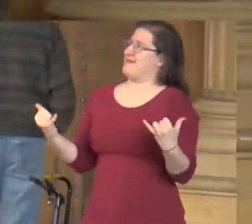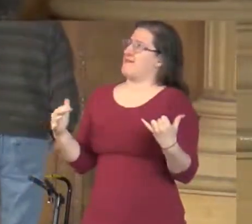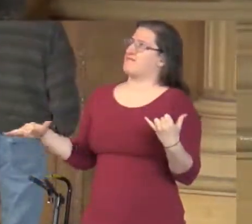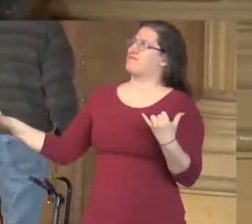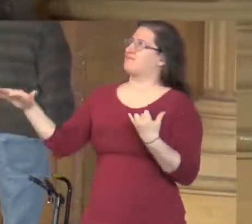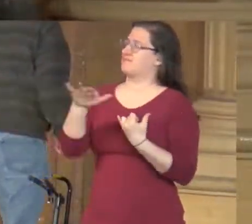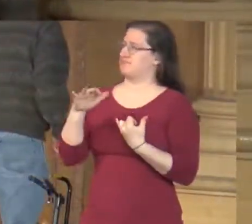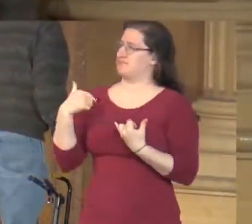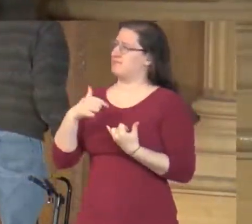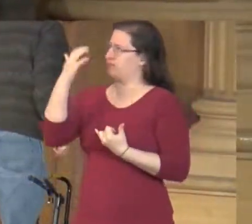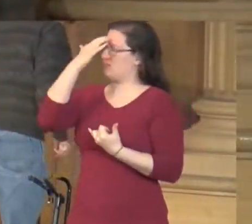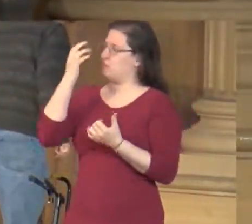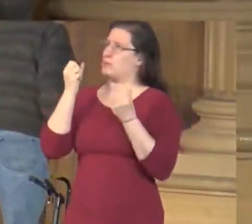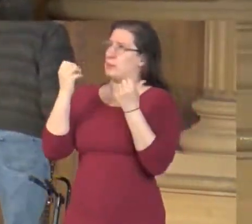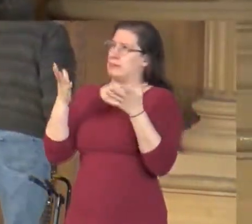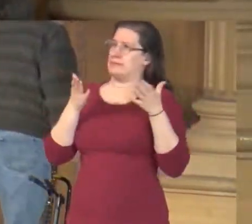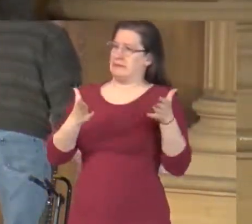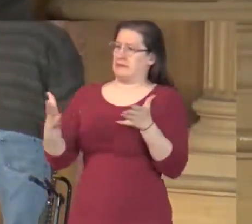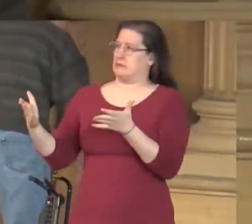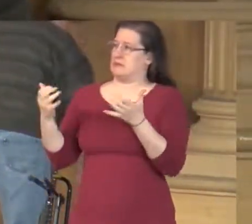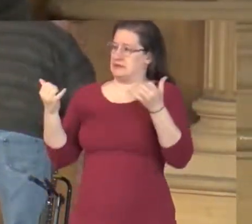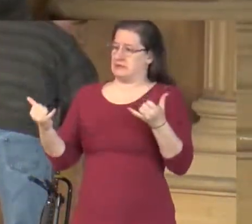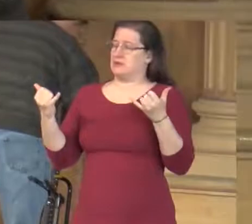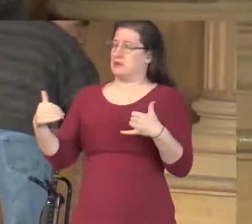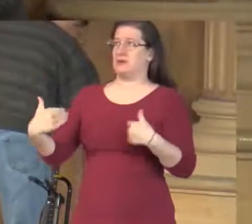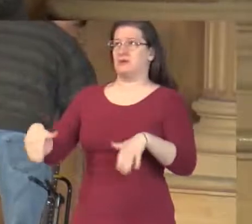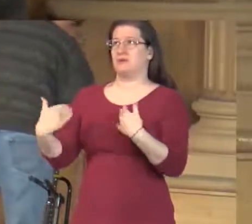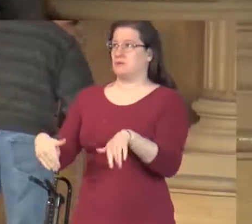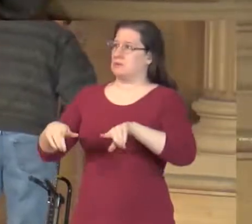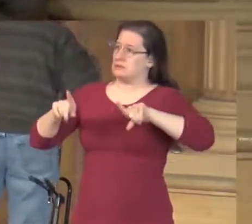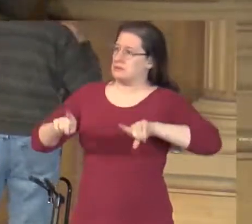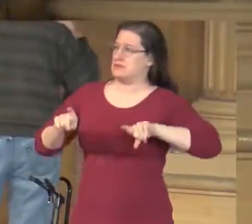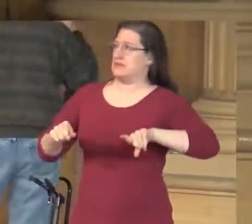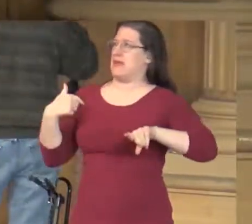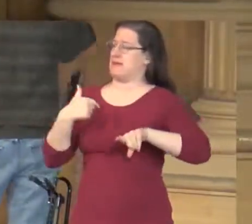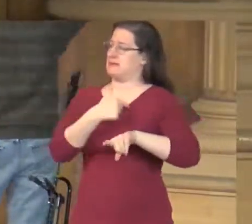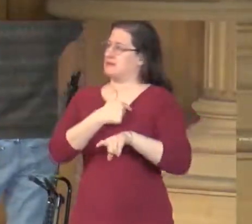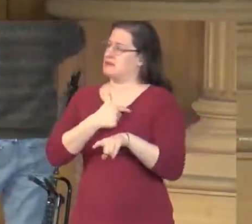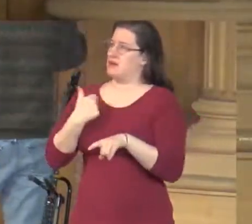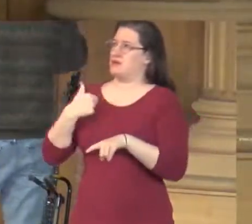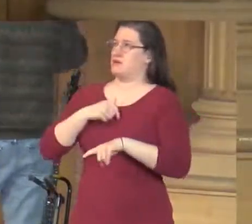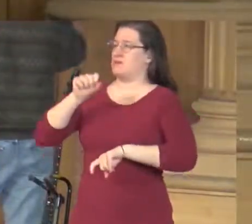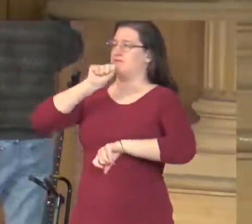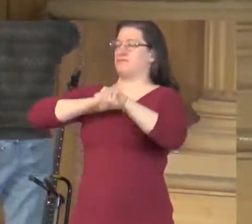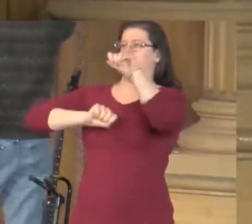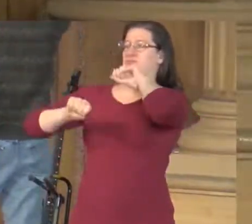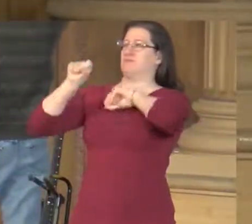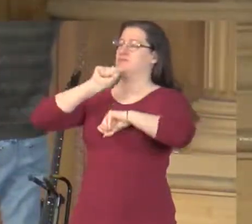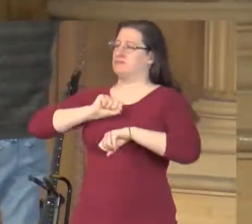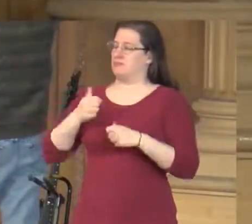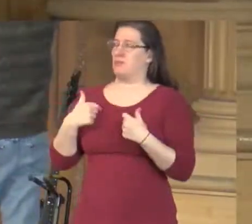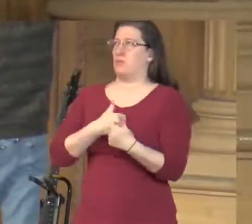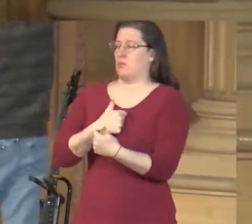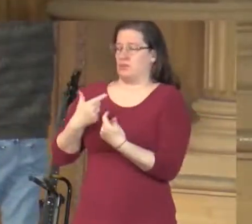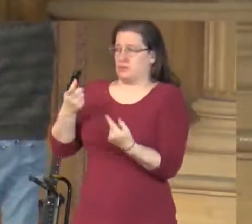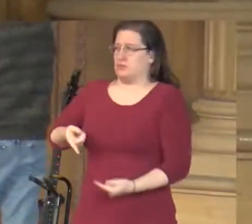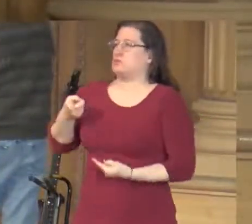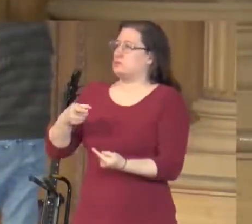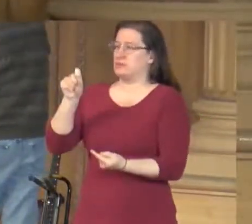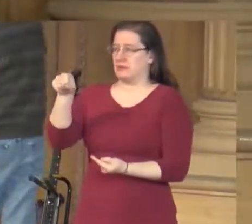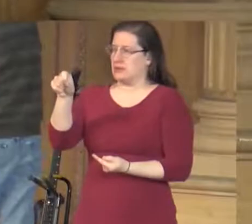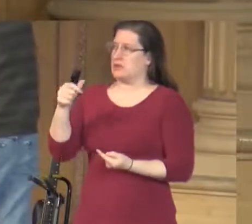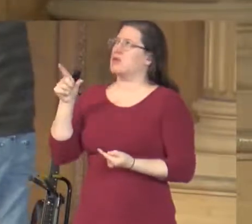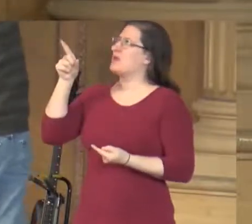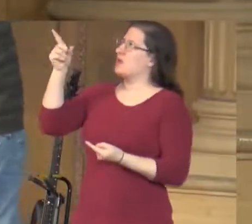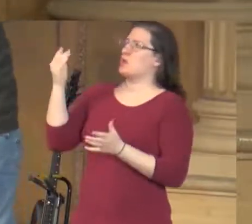We know that in many ways, these are days of testing, where we're being tried, we're struggling, and